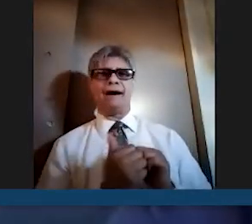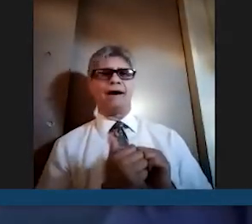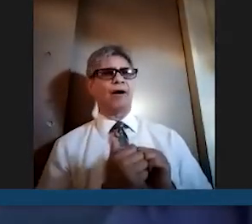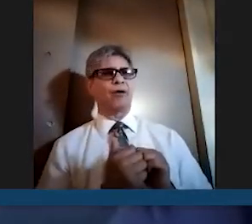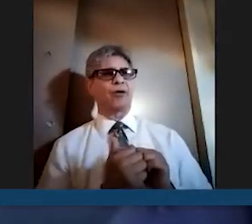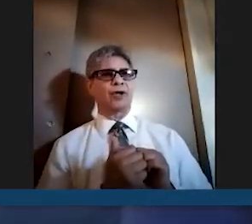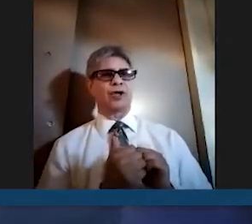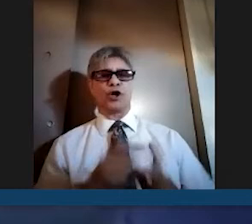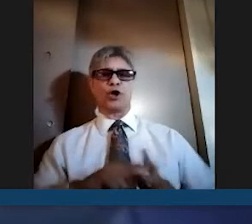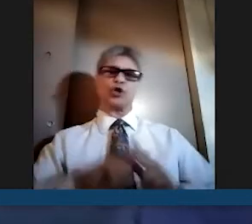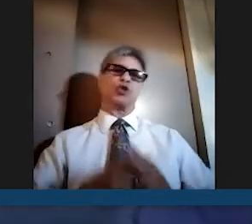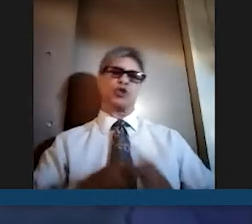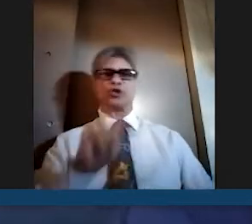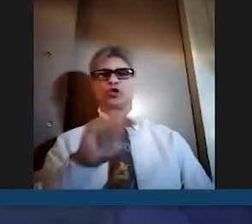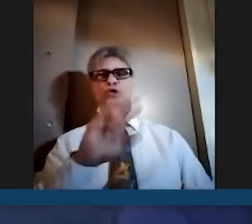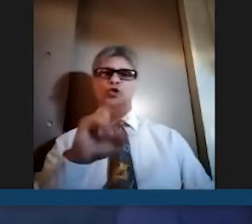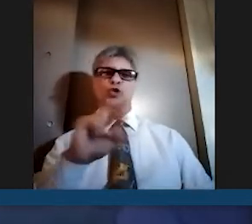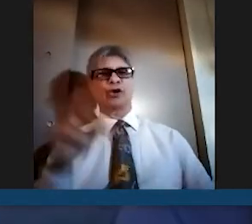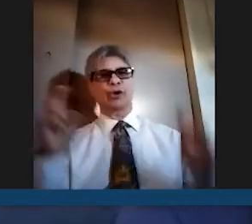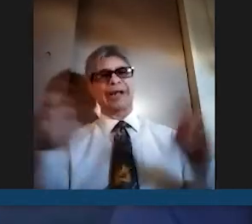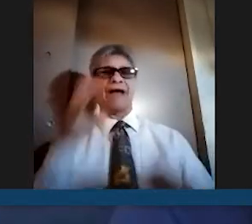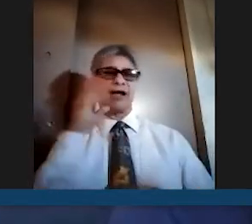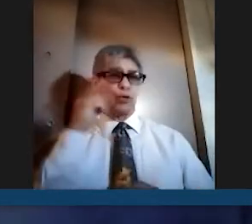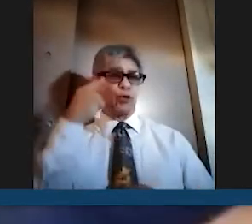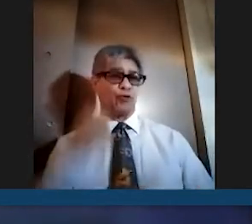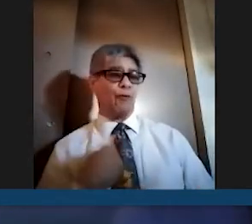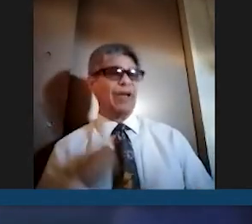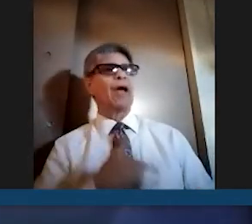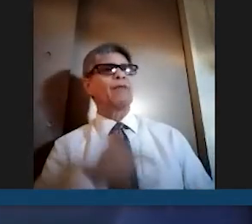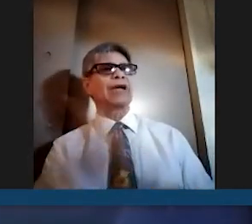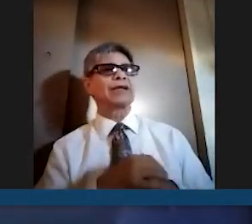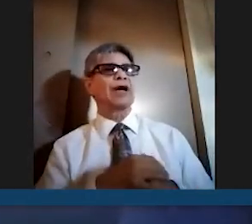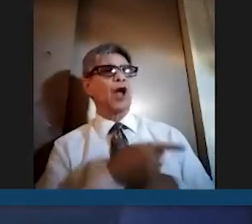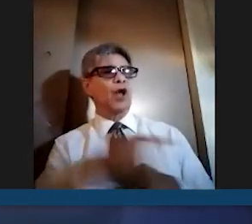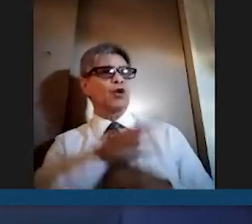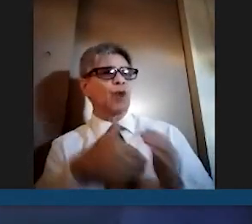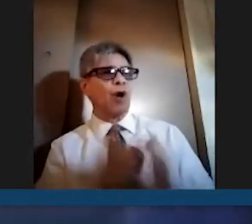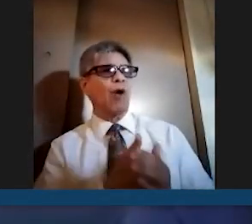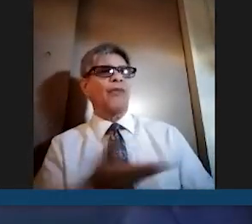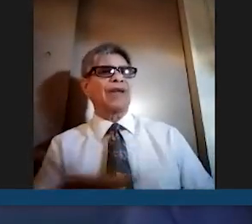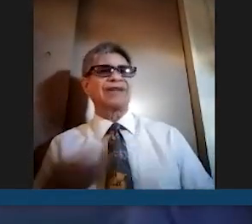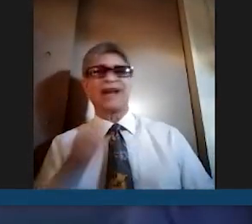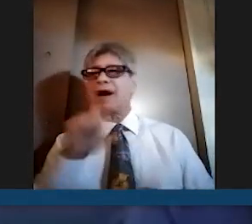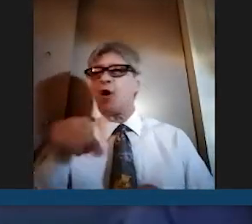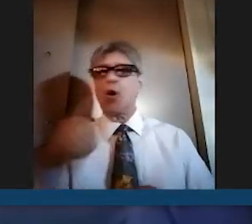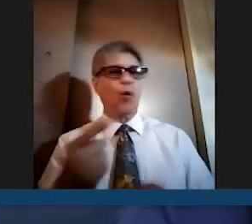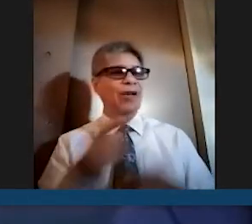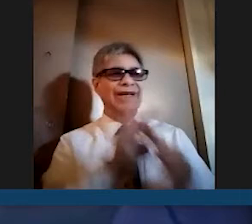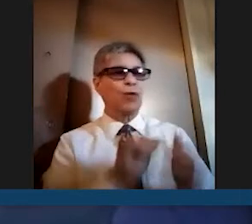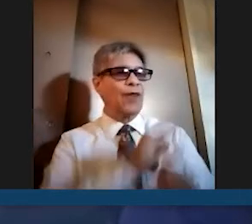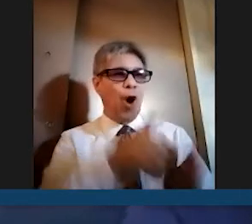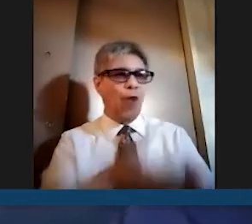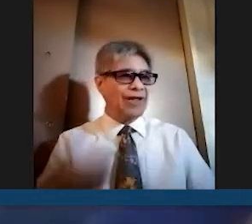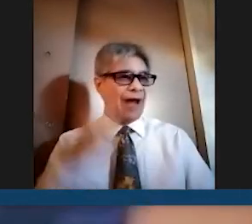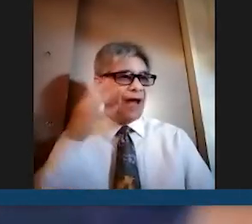triggering that experience was for me, because those were all things like not only did they deal with all the things that I dealt with,